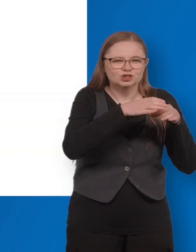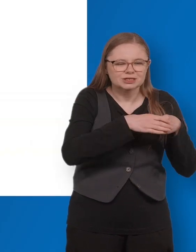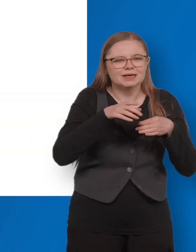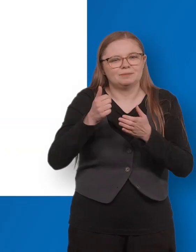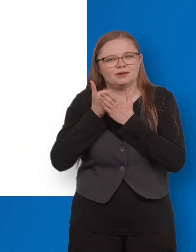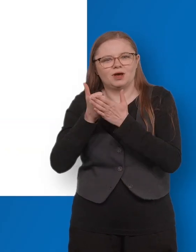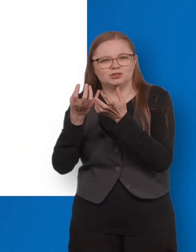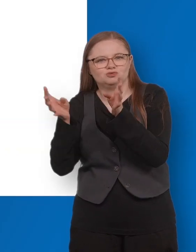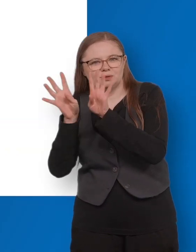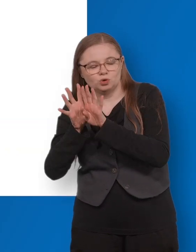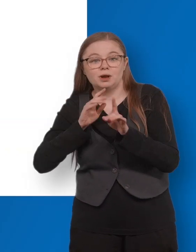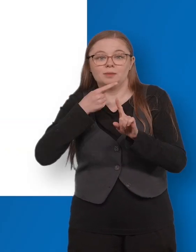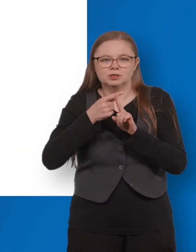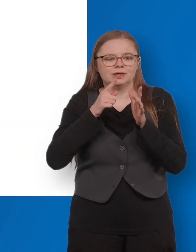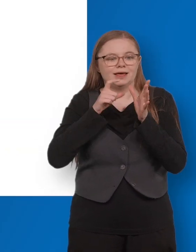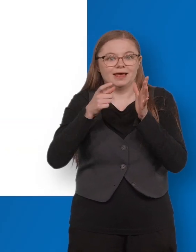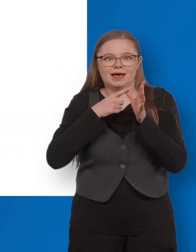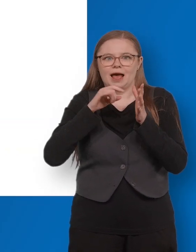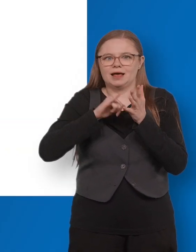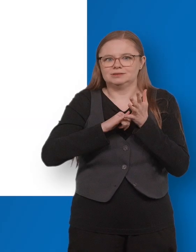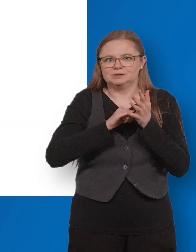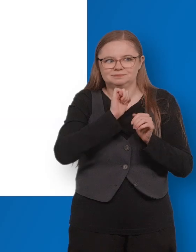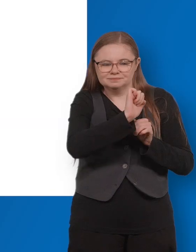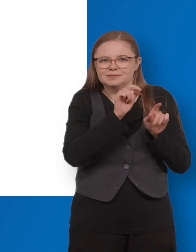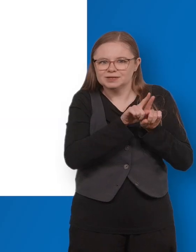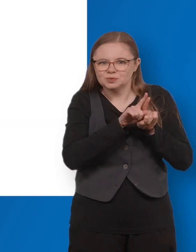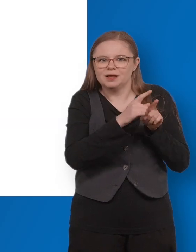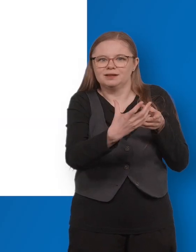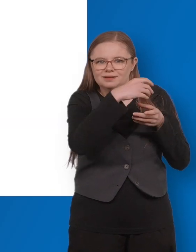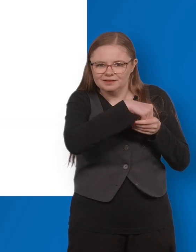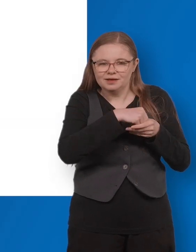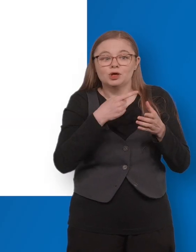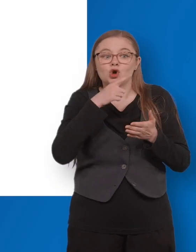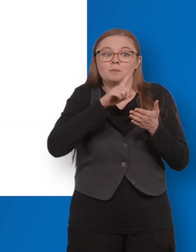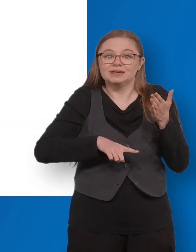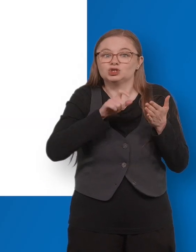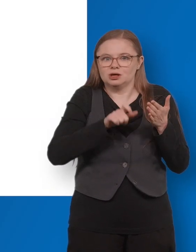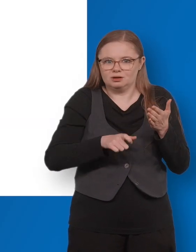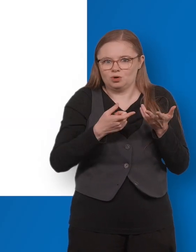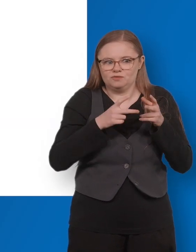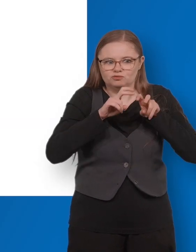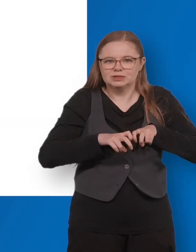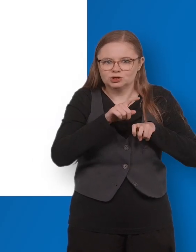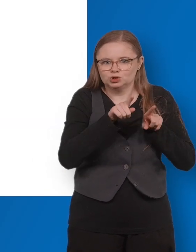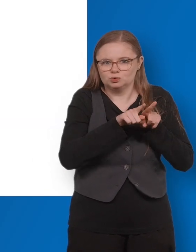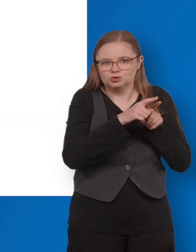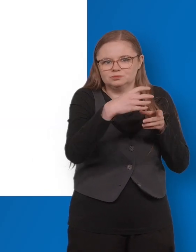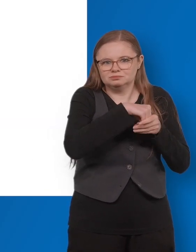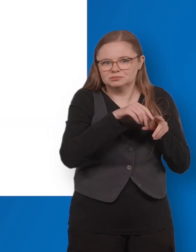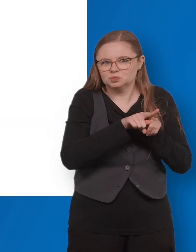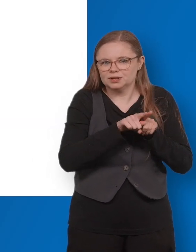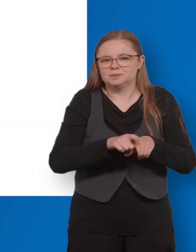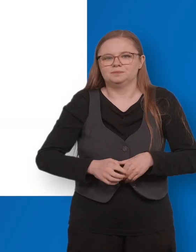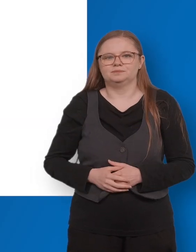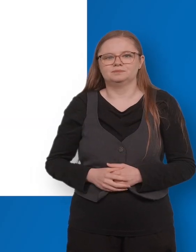side of things. So the commissioner of the research also brought that. And we had a lived experience review before